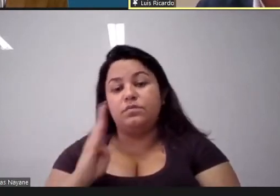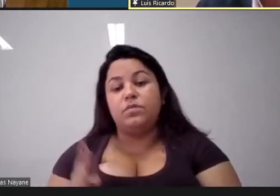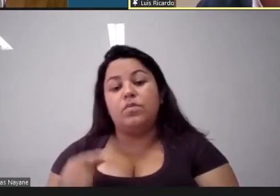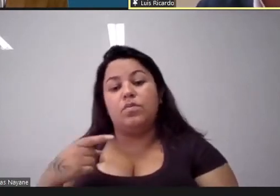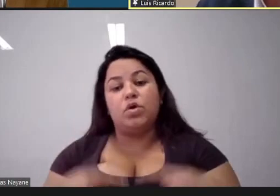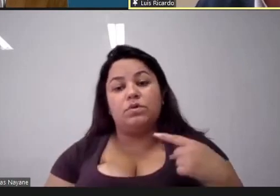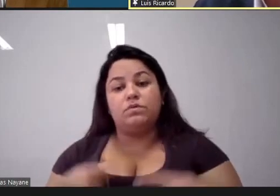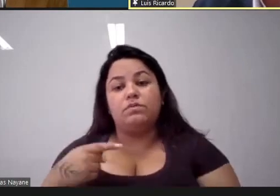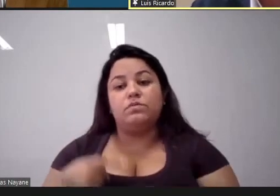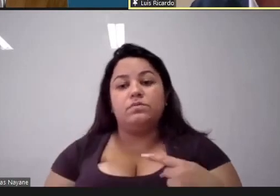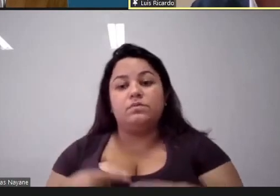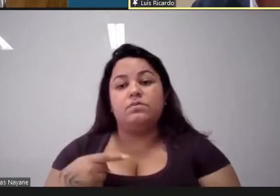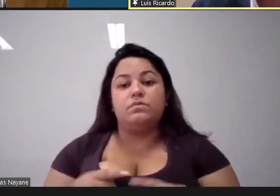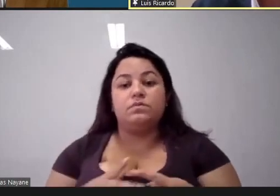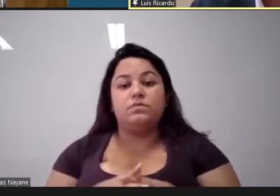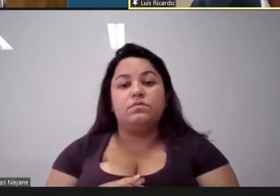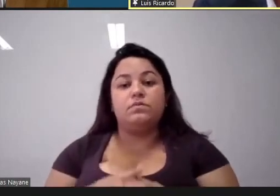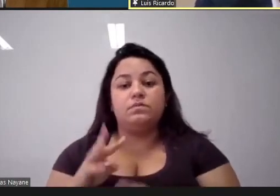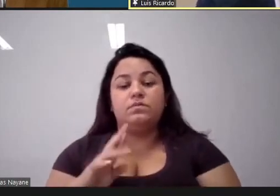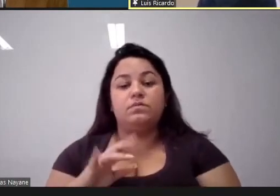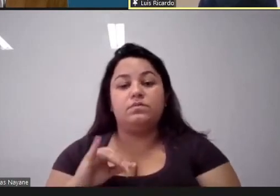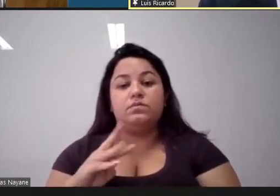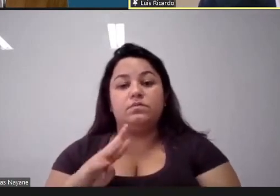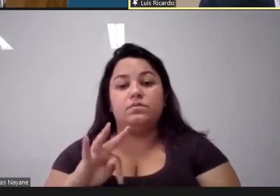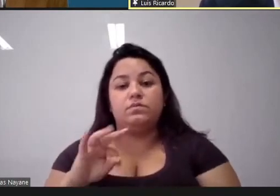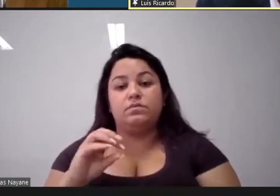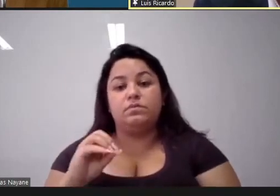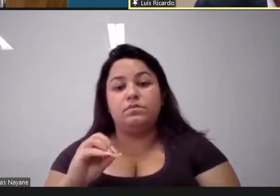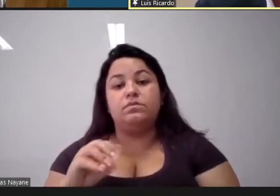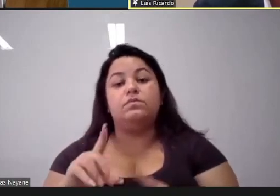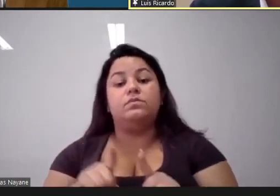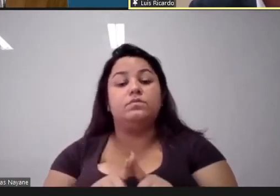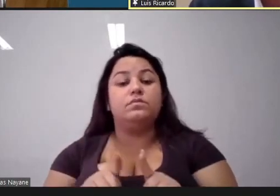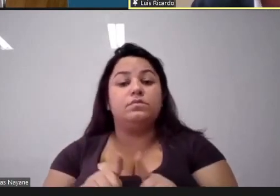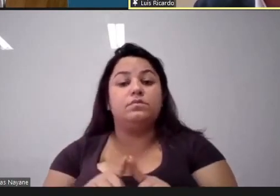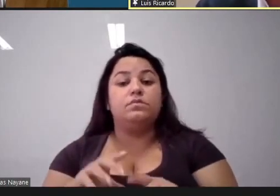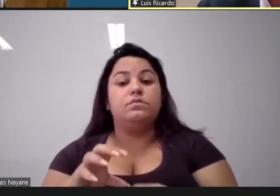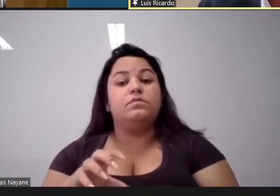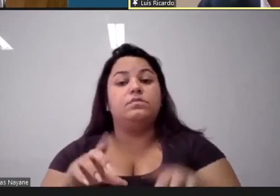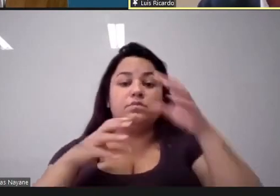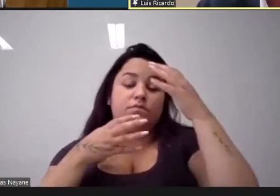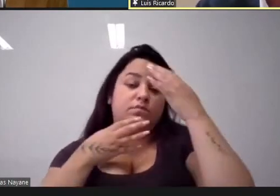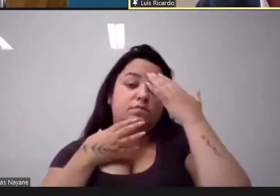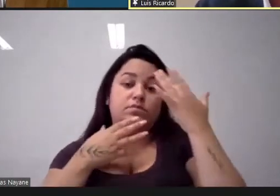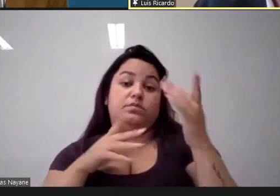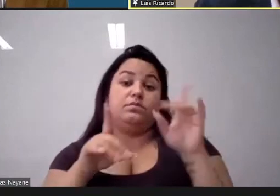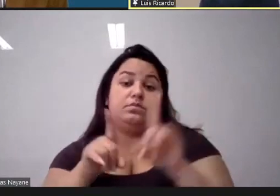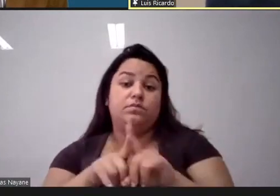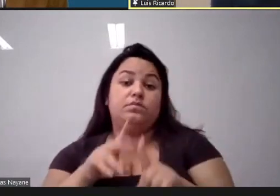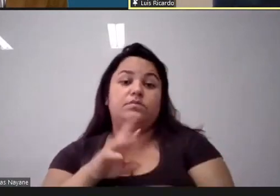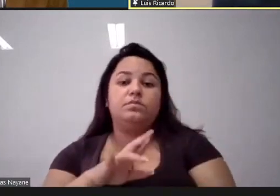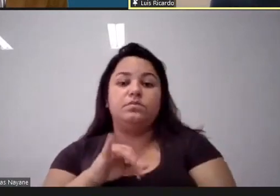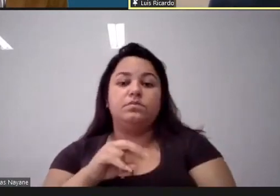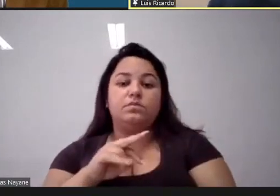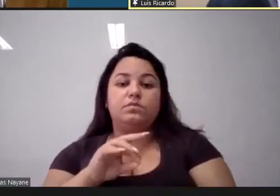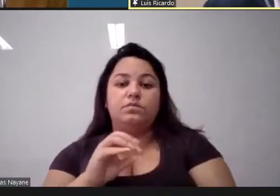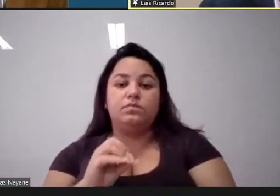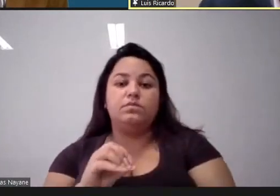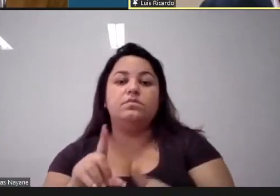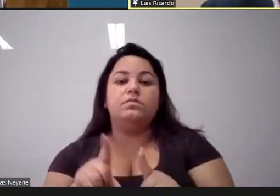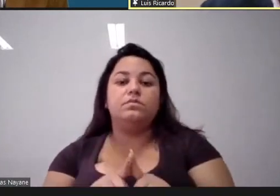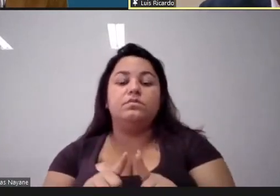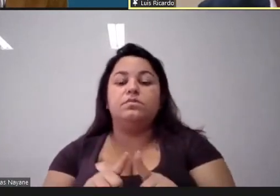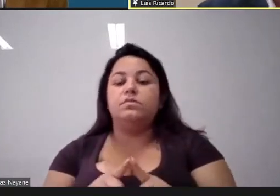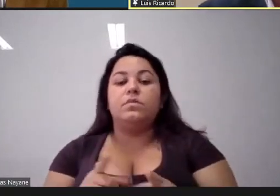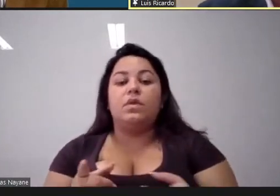Brazil just went through this discussion in Congress. So it was kept. The